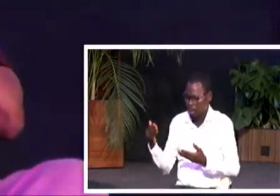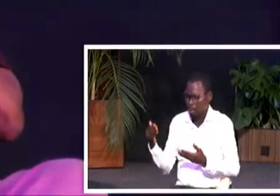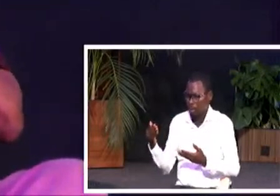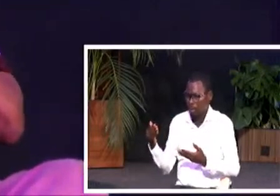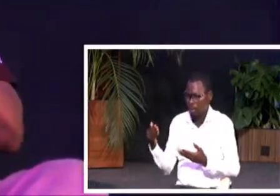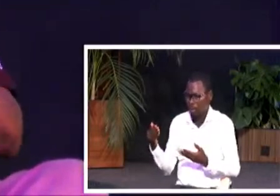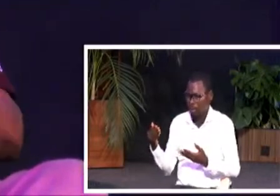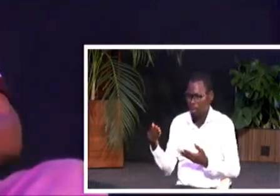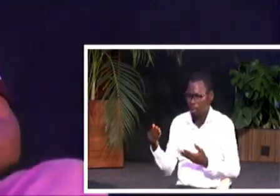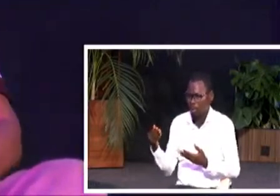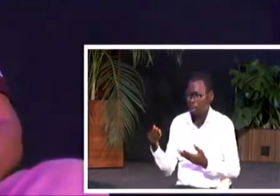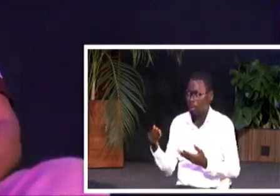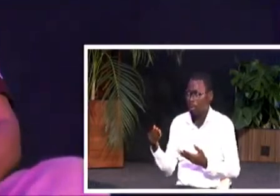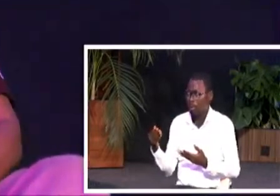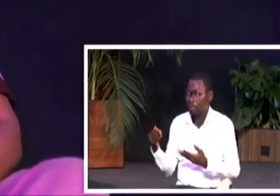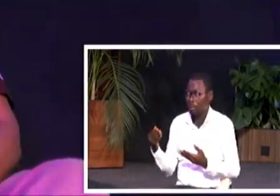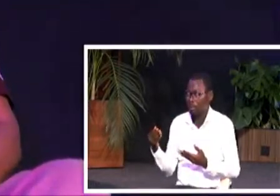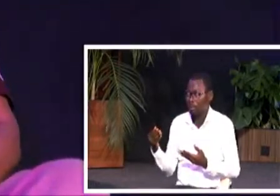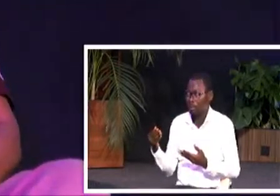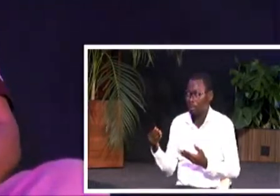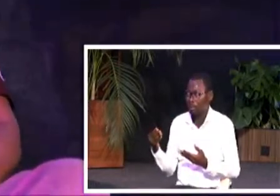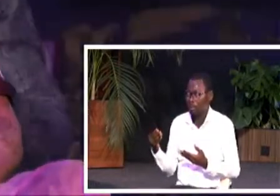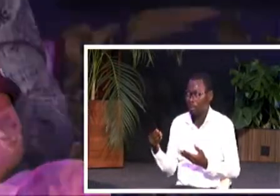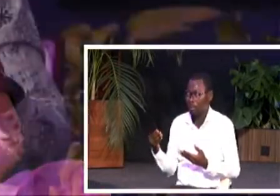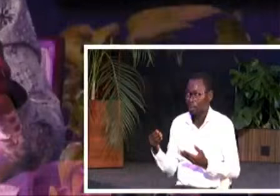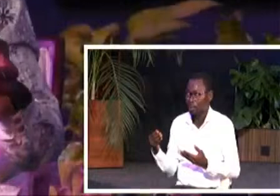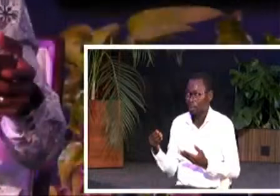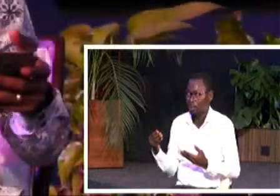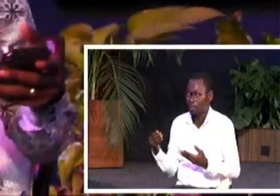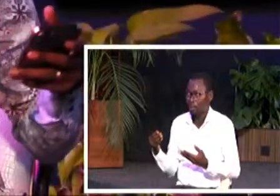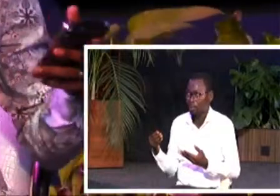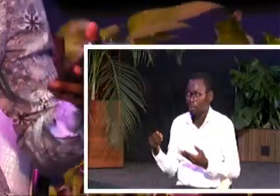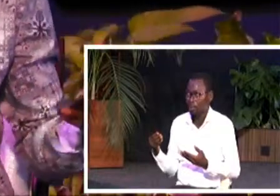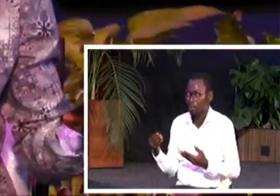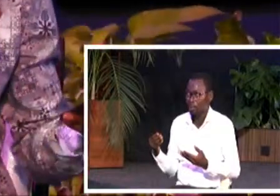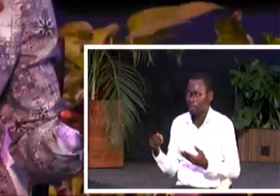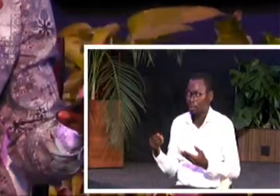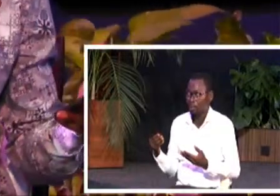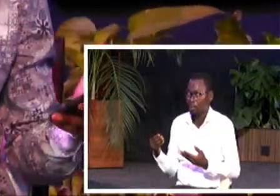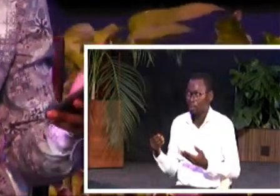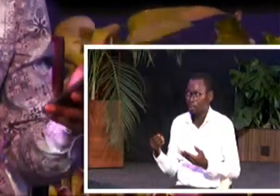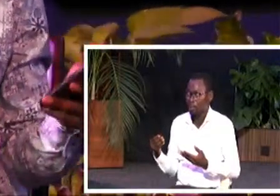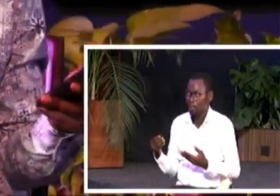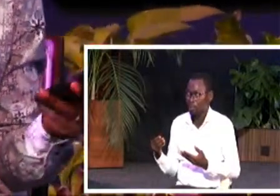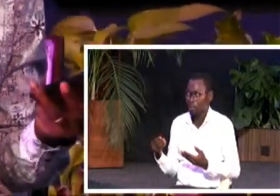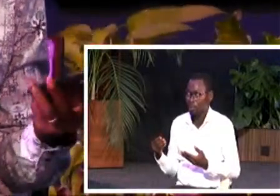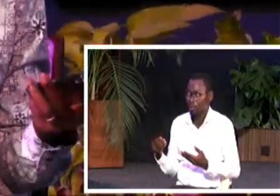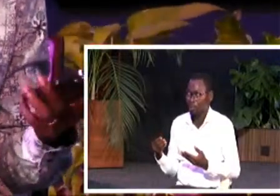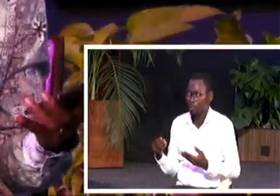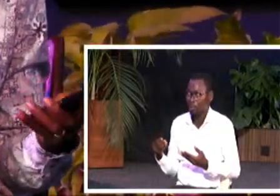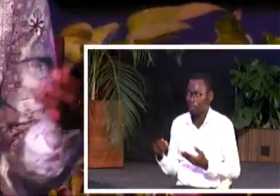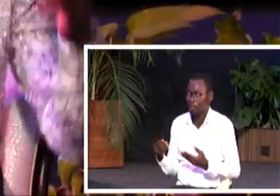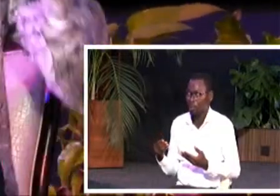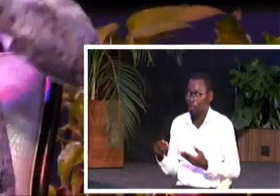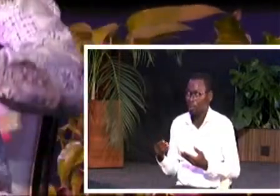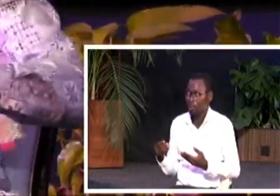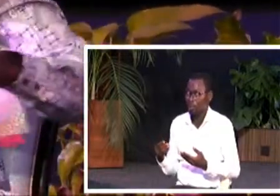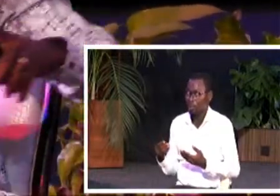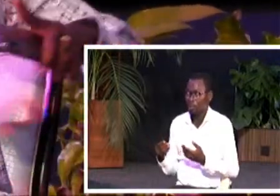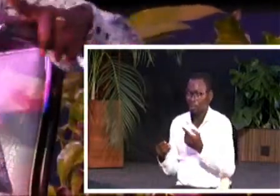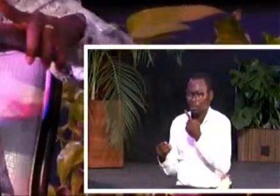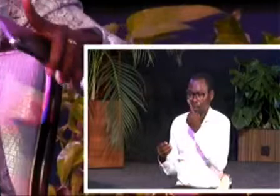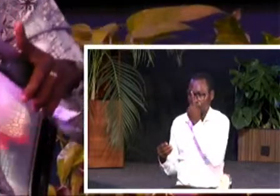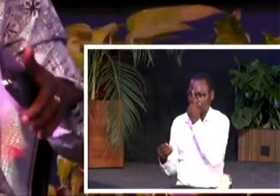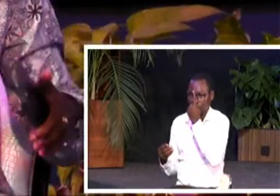spoiled. Interesting. So there is there is high demand, and there's also in some cases excess